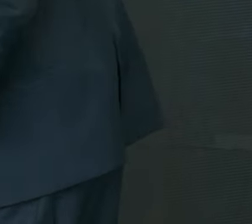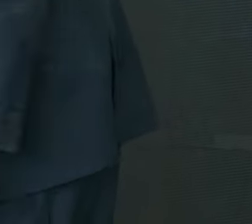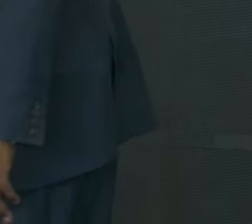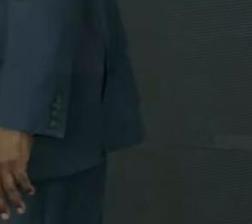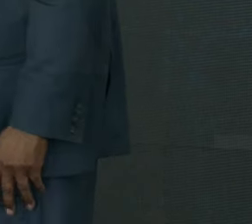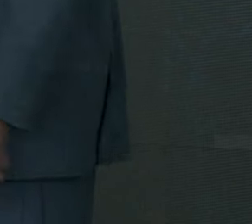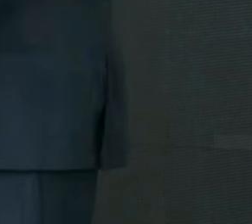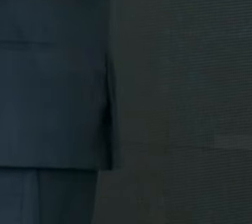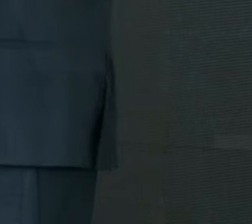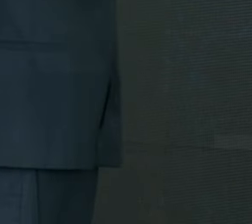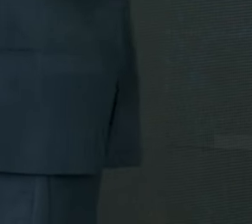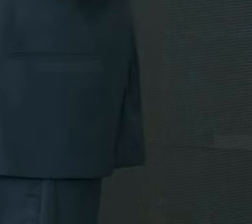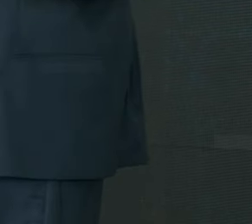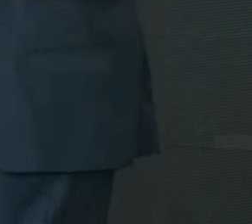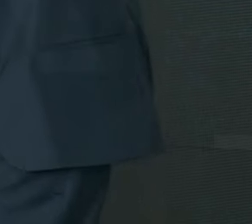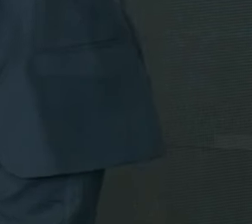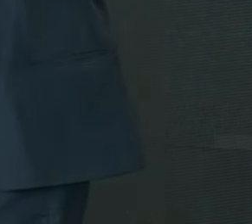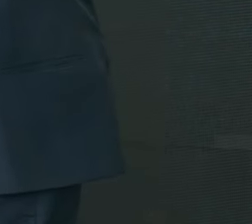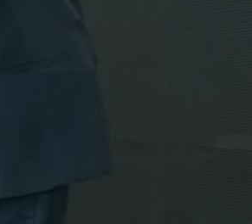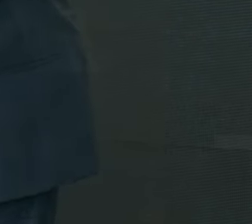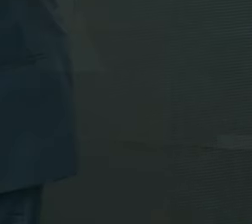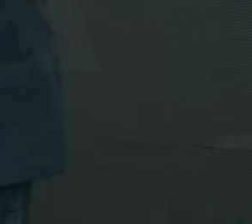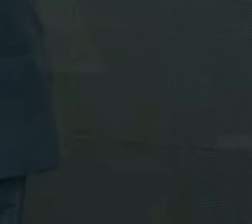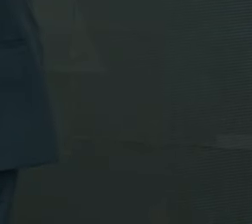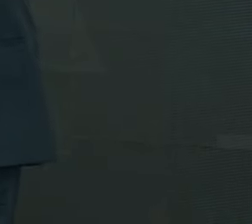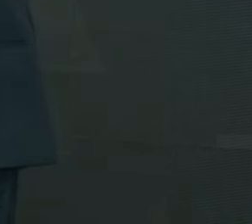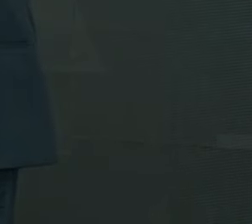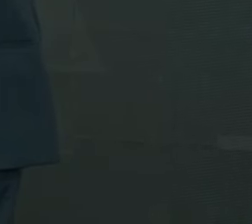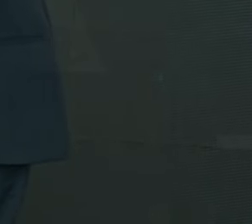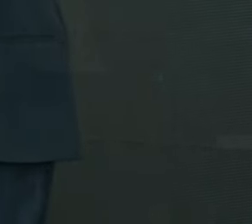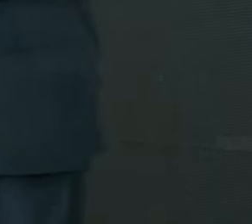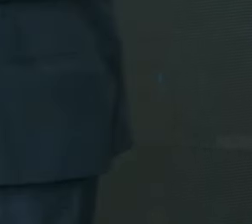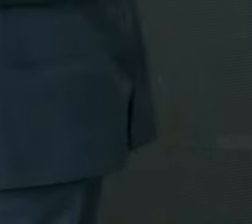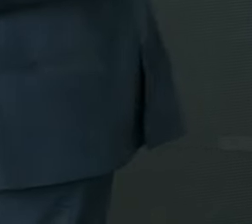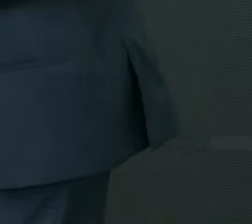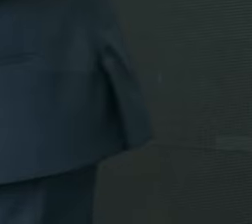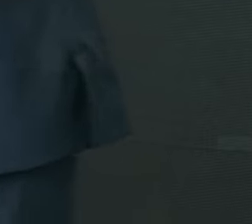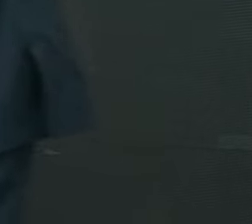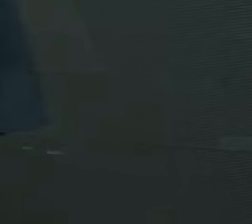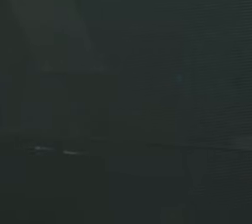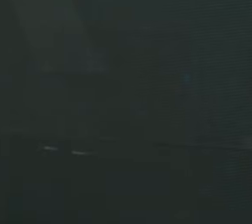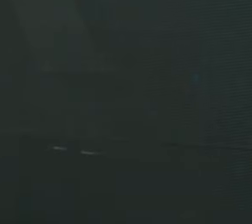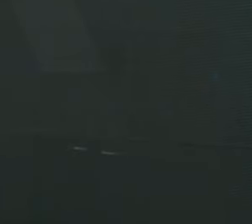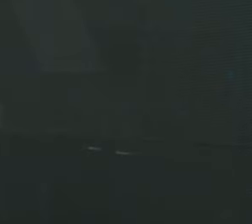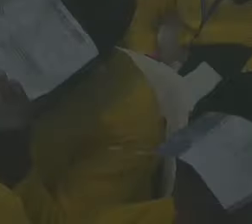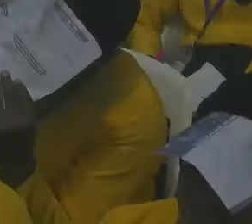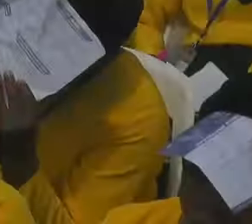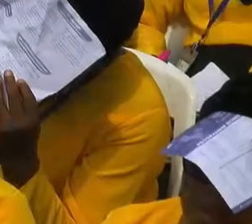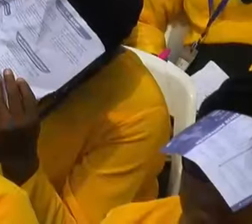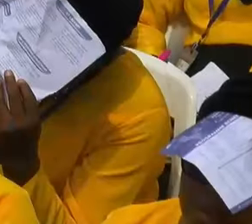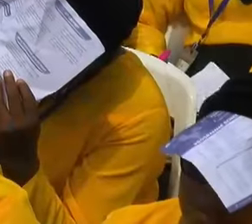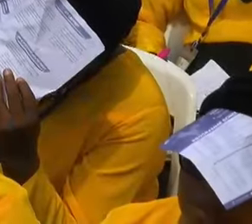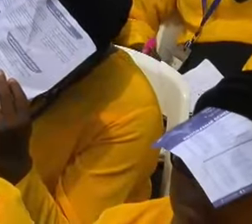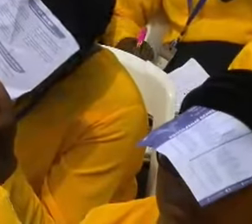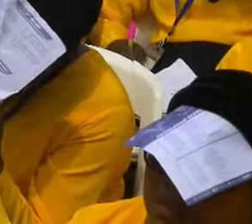yourself because you've seen something you cannot read. That thing you always do when you hear, this one has money,